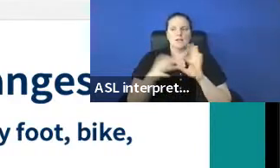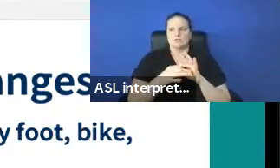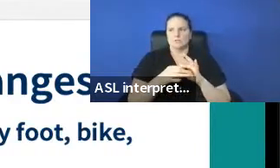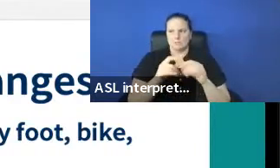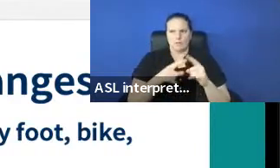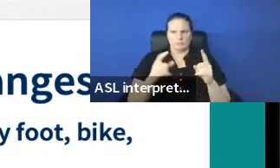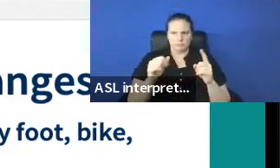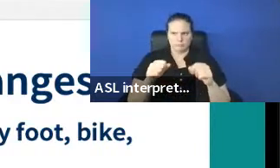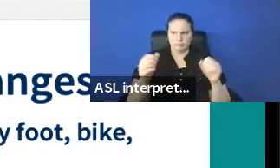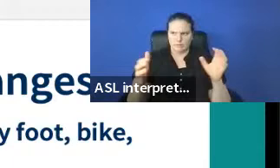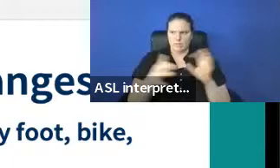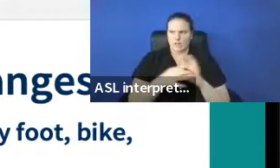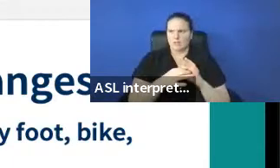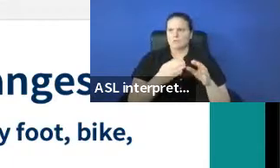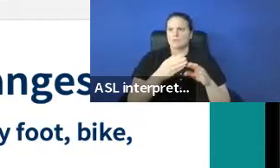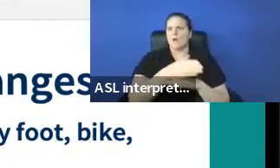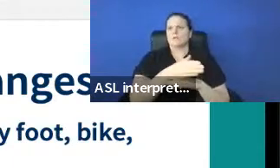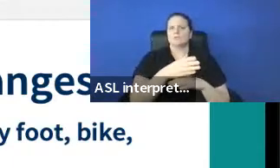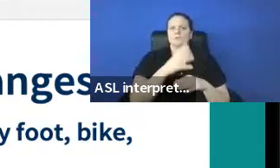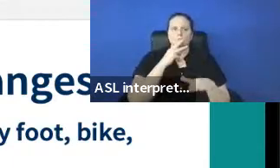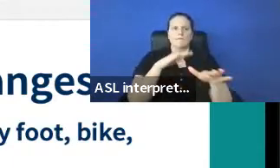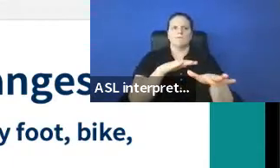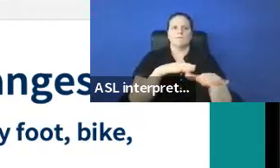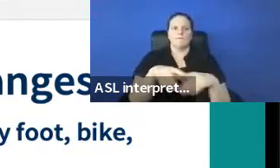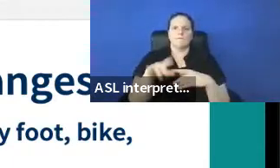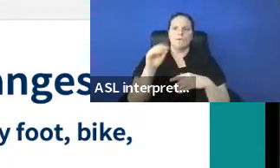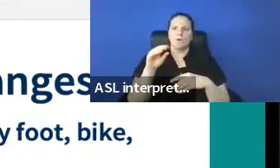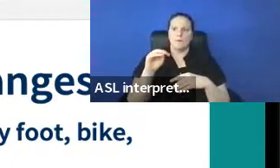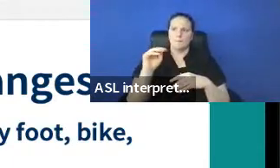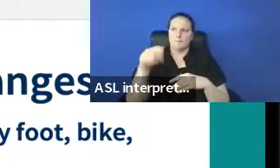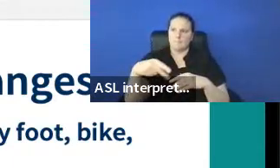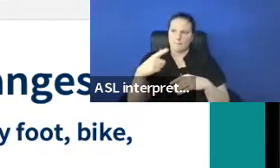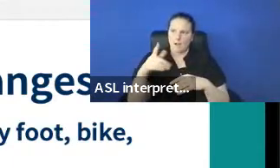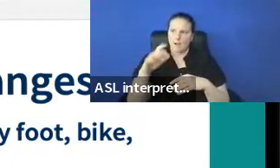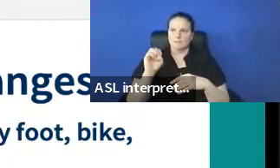connect across the river to the 40-mile loop trail.